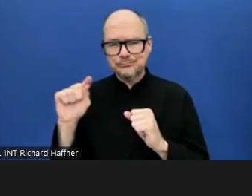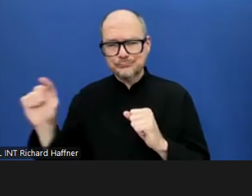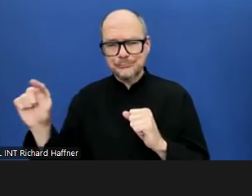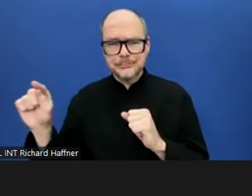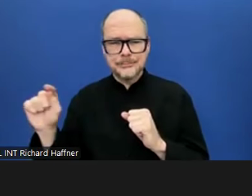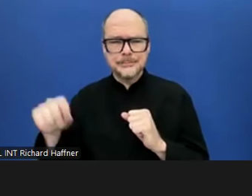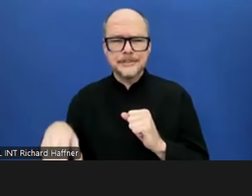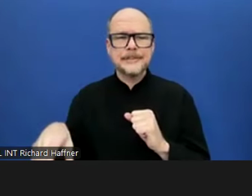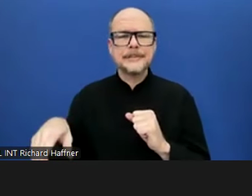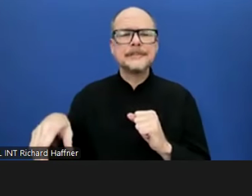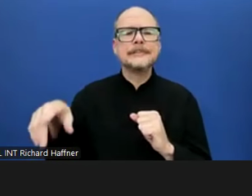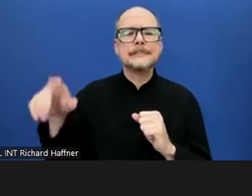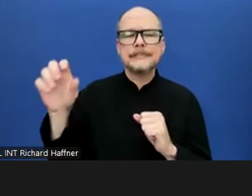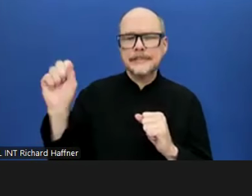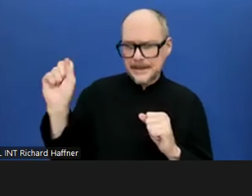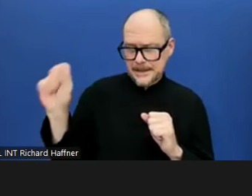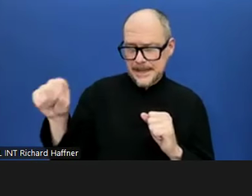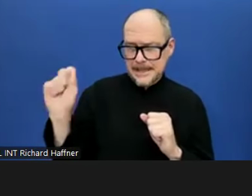Yes.